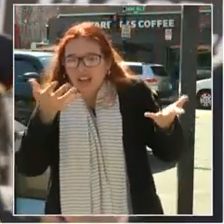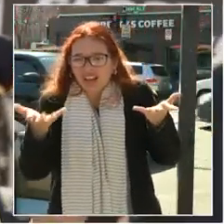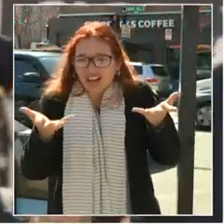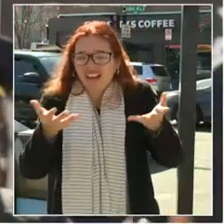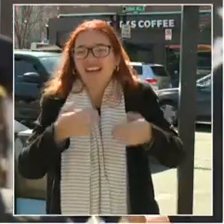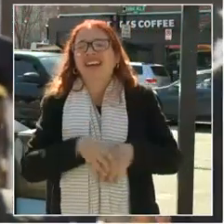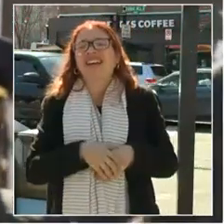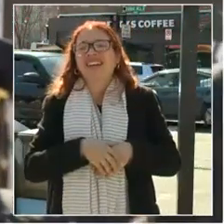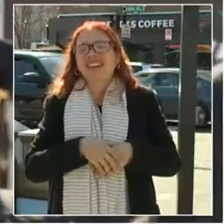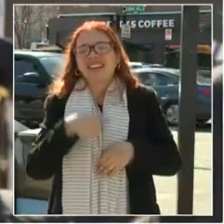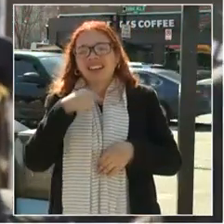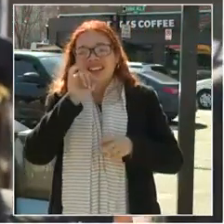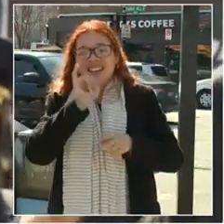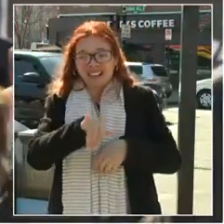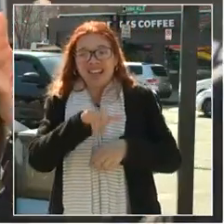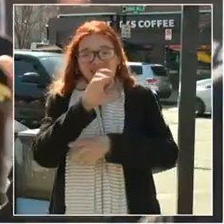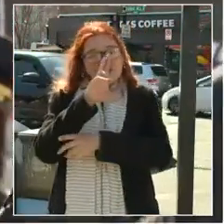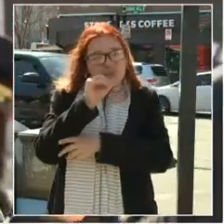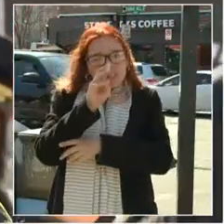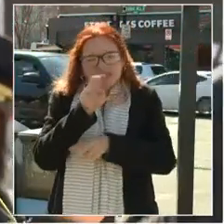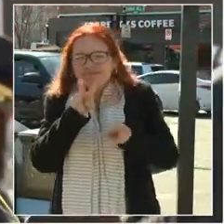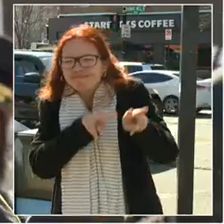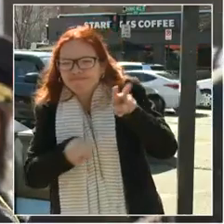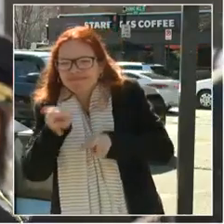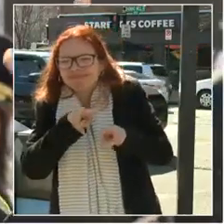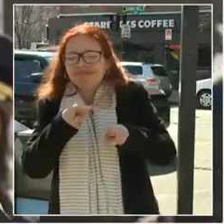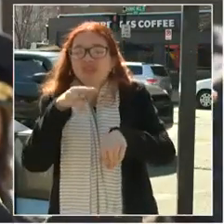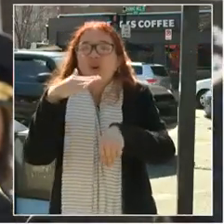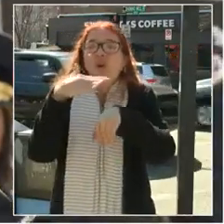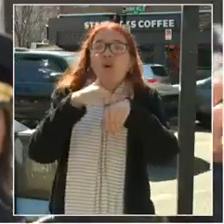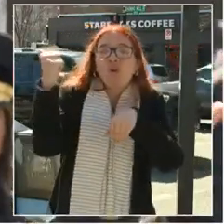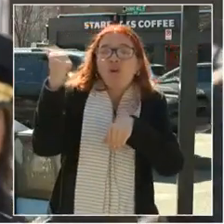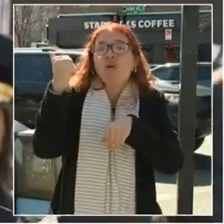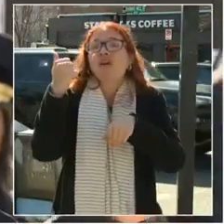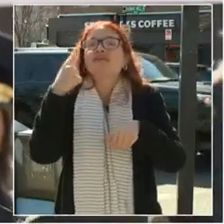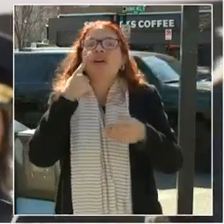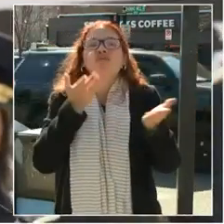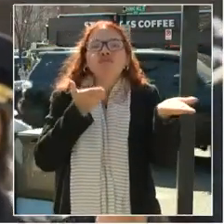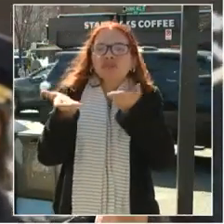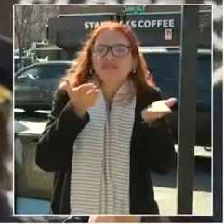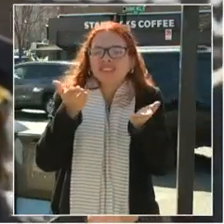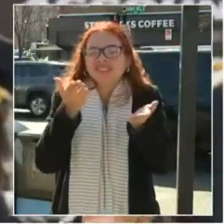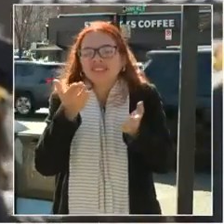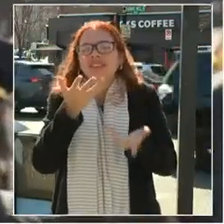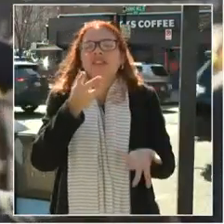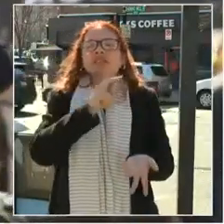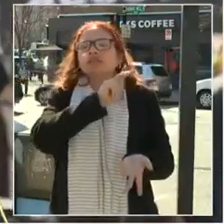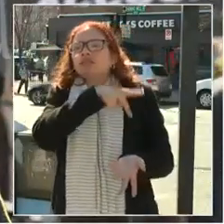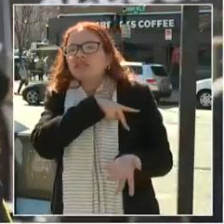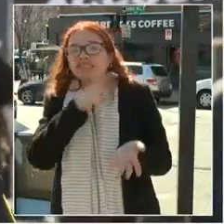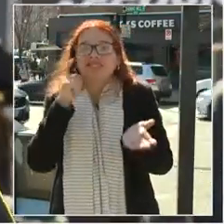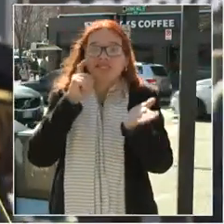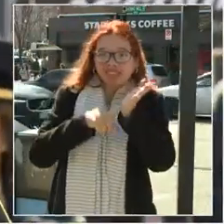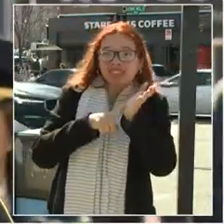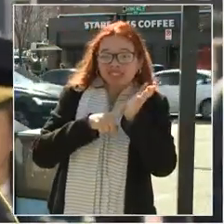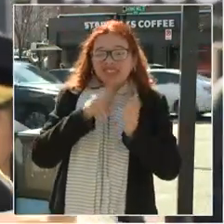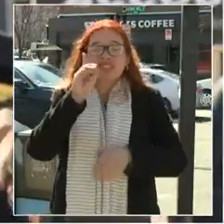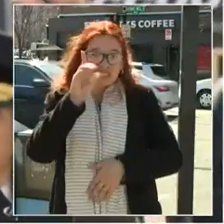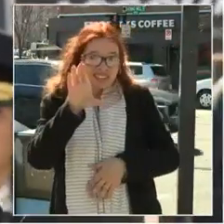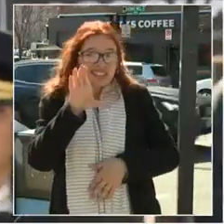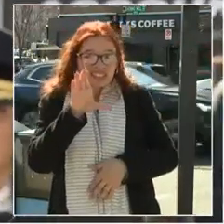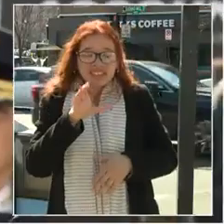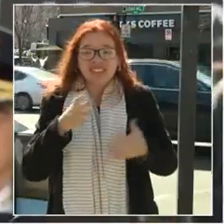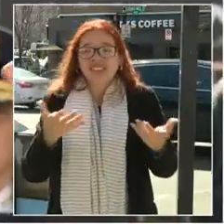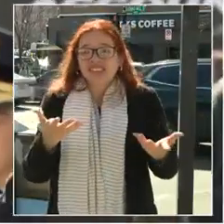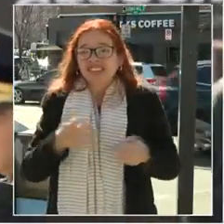crime, we look at calls for service, we look at personnel, because if you notice, like in the district, for example, I mean, you could have a